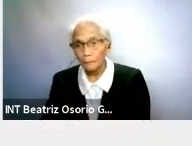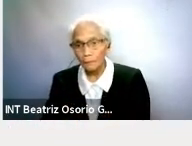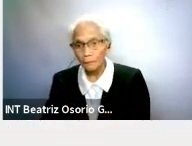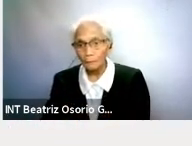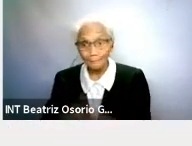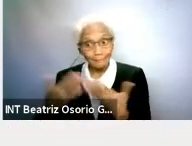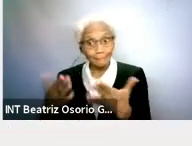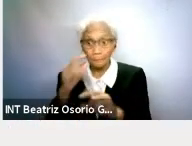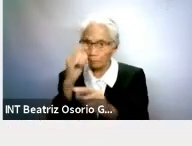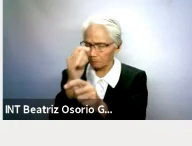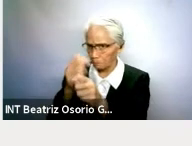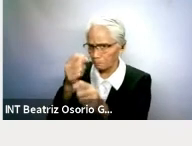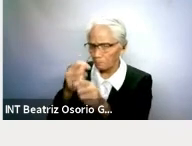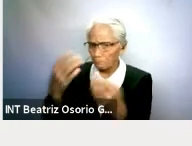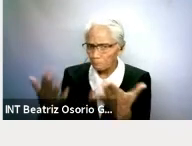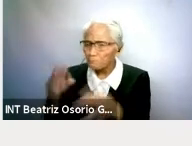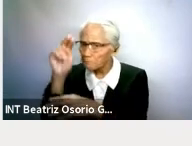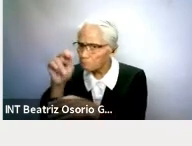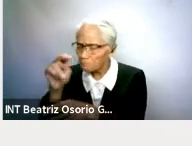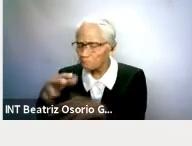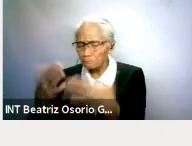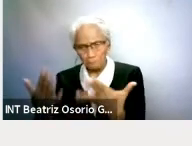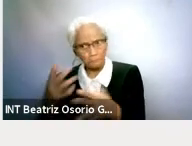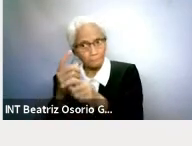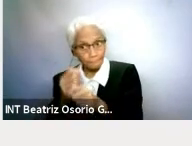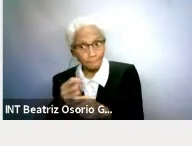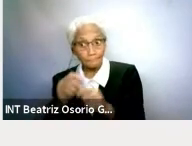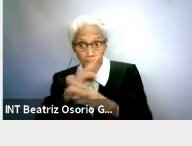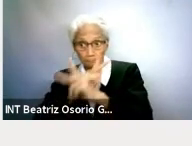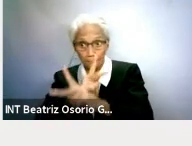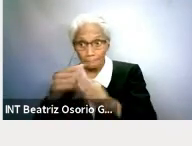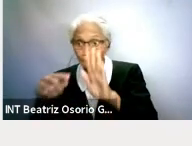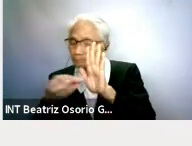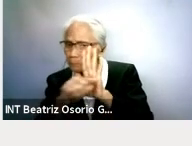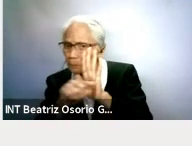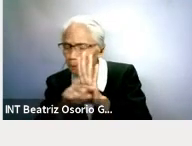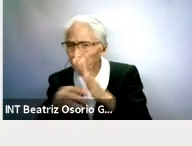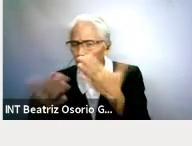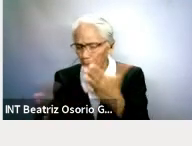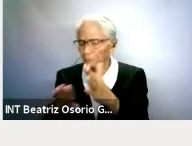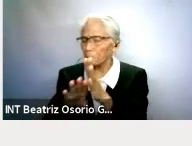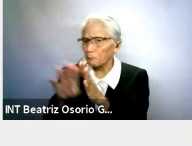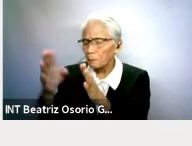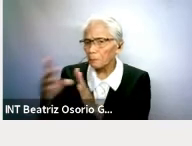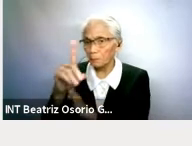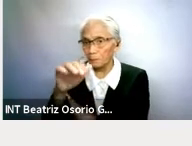Appropriate measures need to be taken to prevent negative and violent content in the digital world.